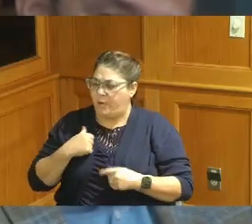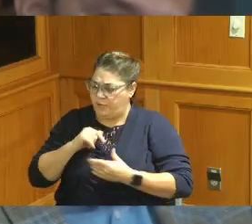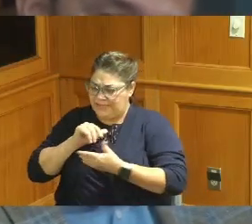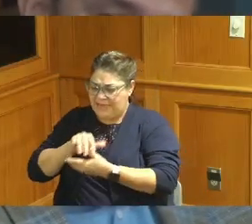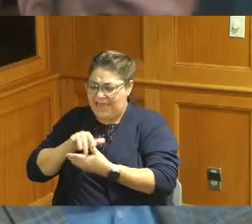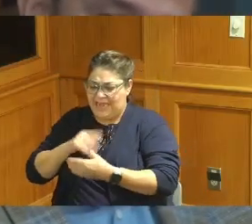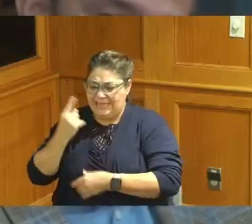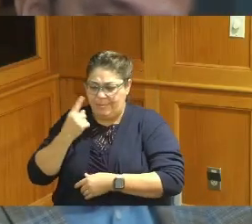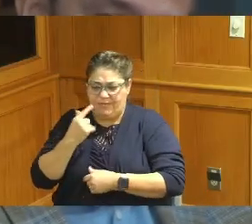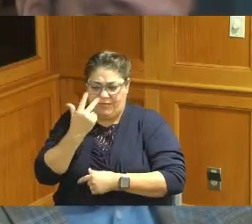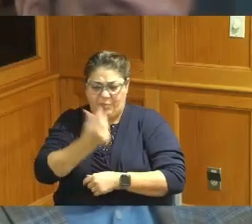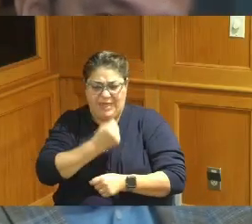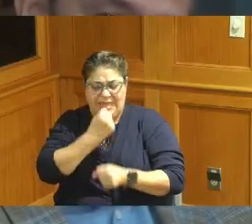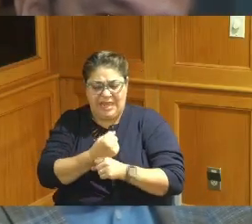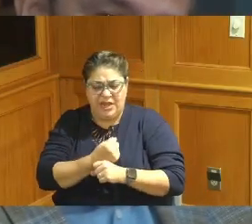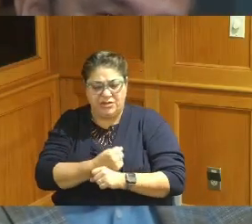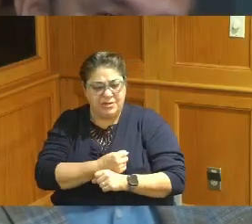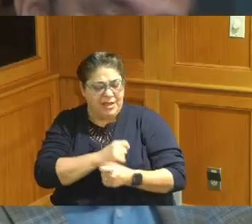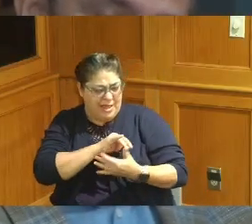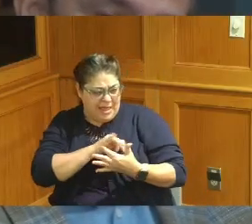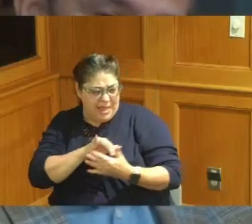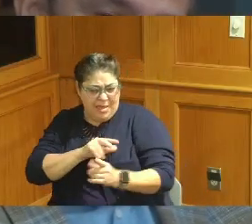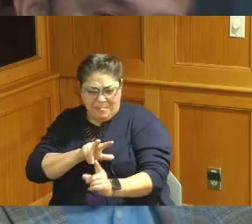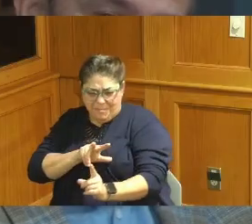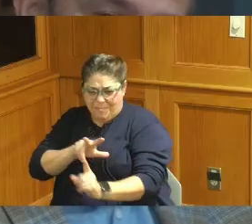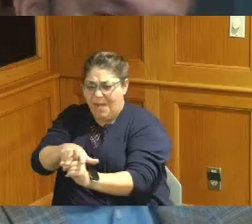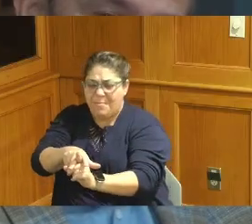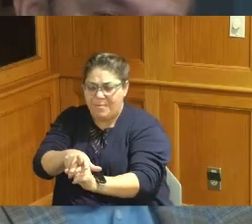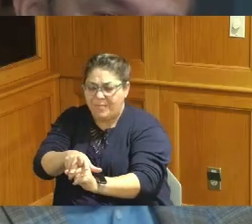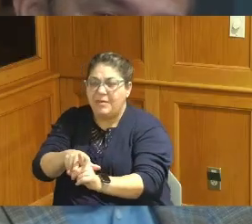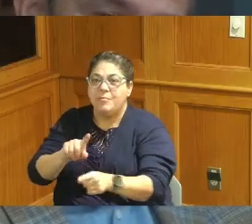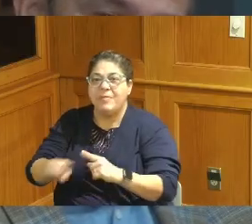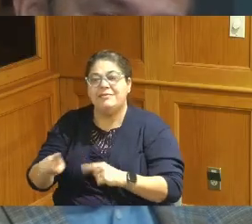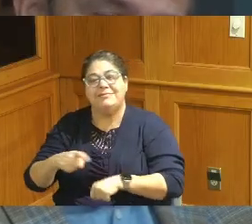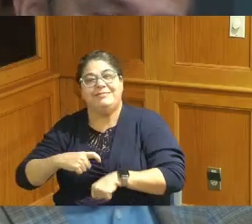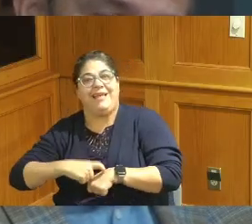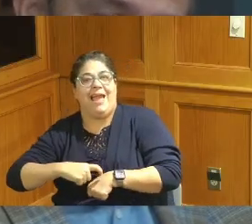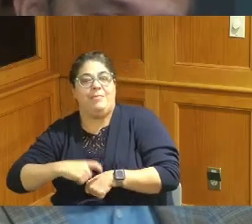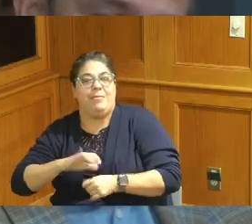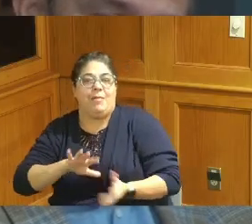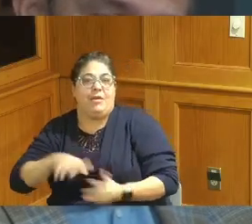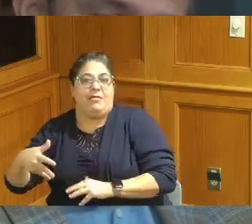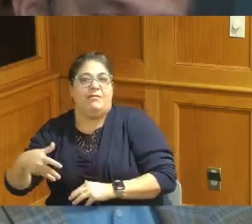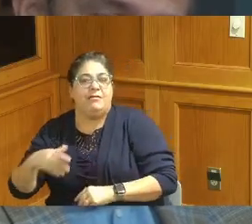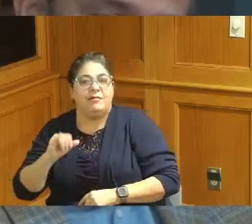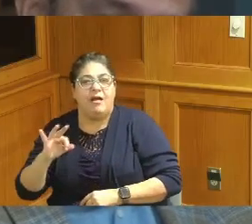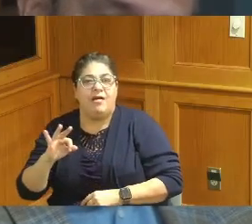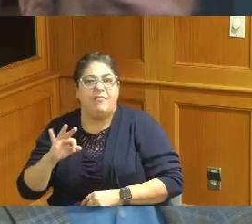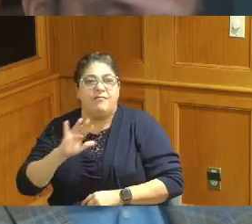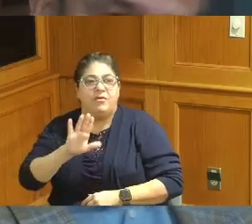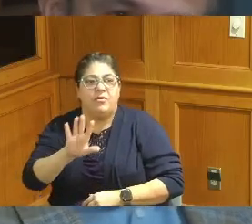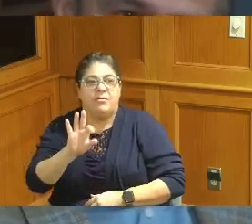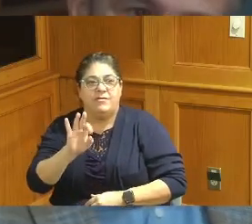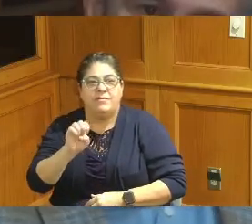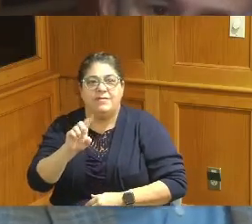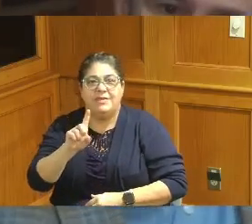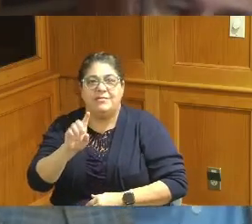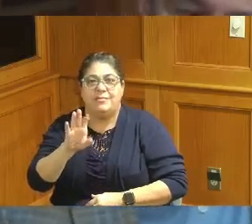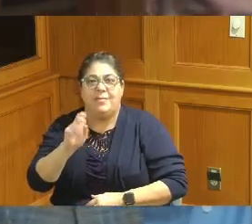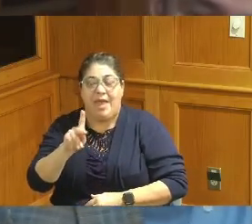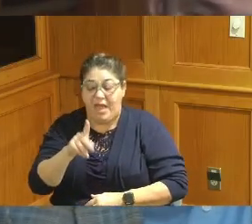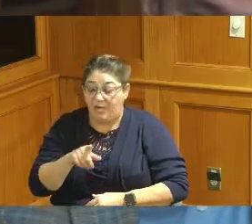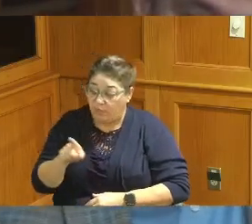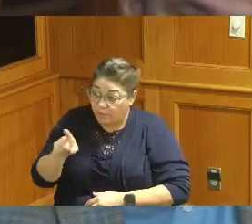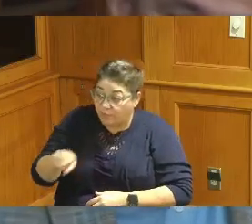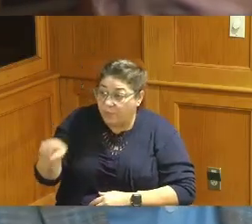something for 3 years and now we implemented it. Well, the timing might not be right. Right. And so I think your feedback, because you're talking